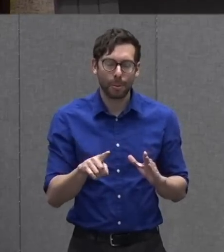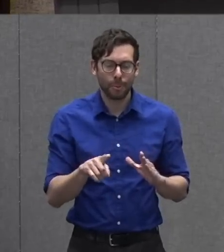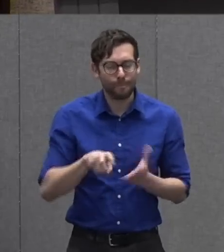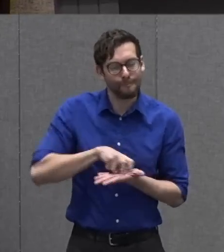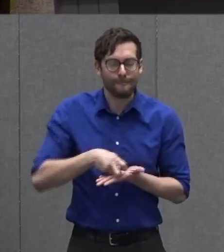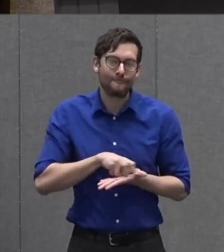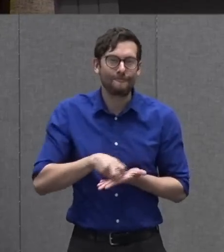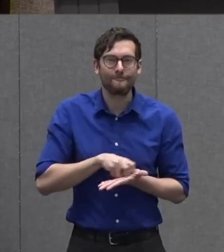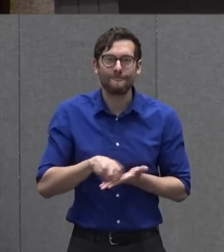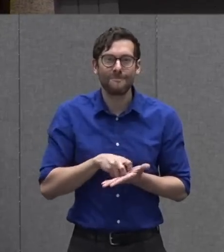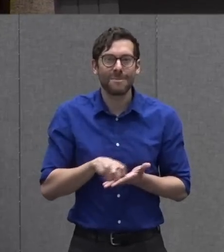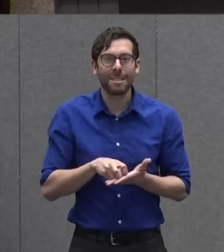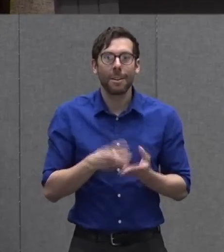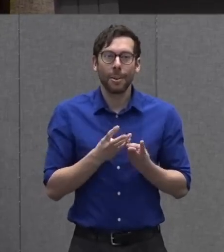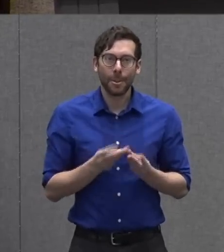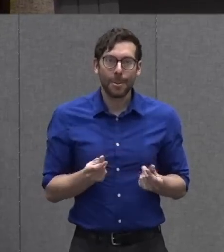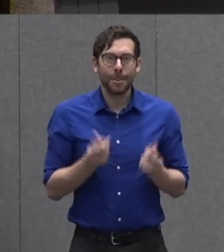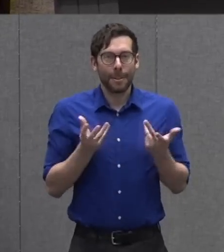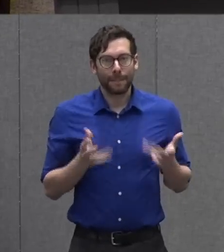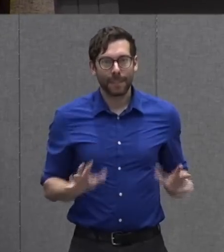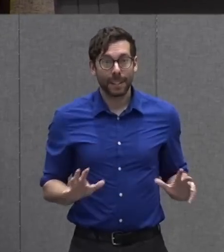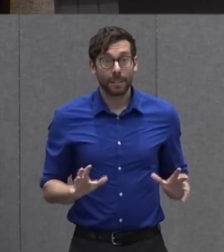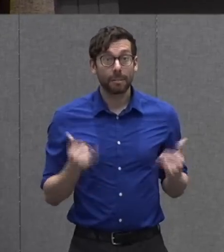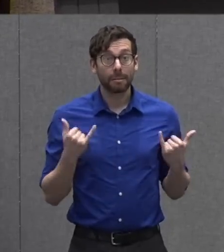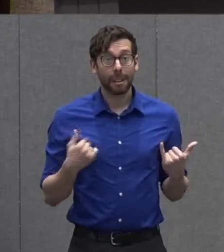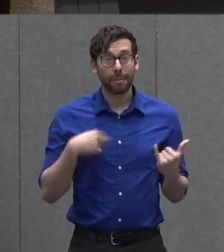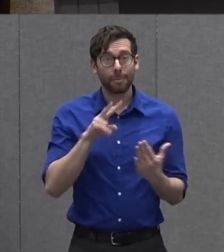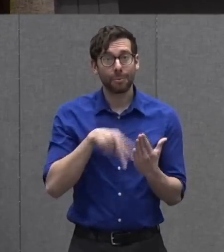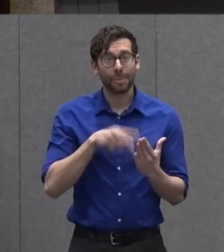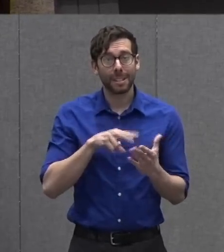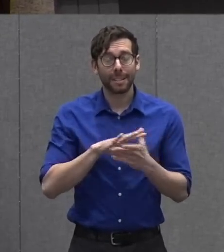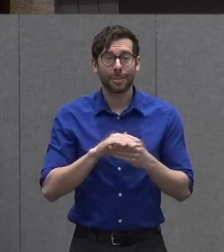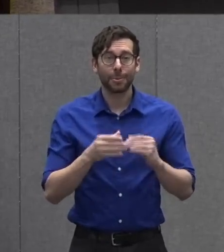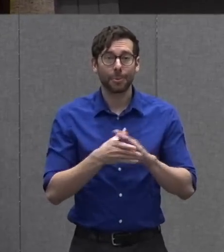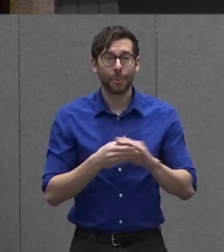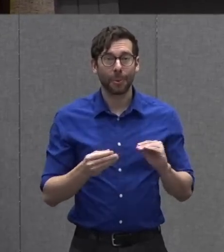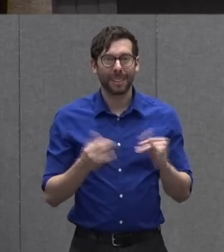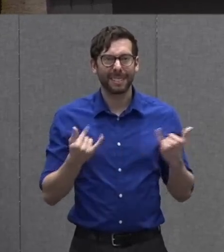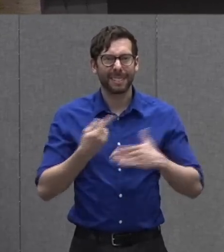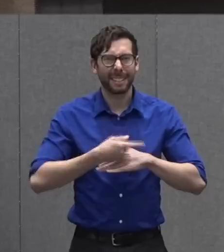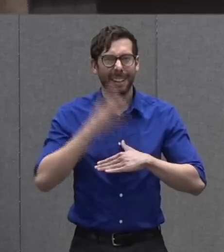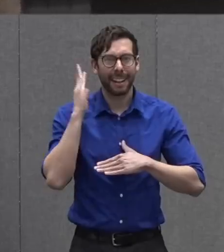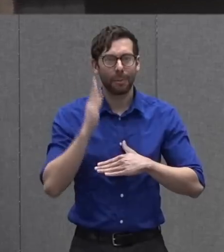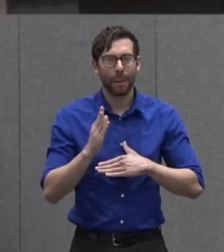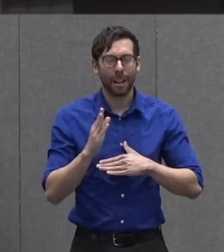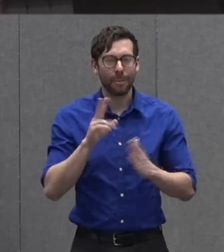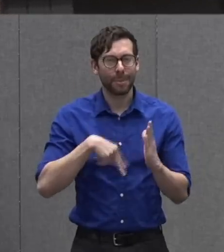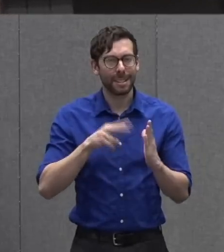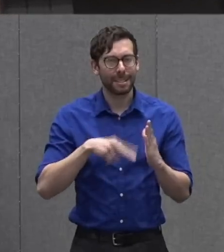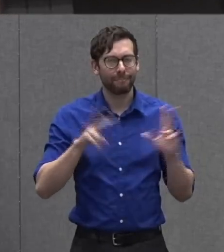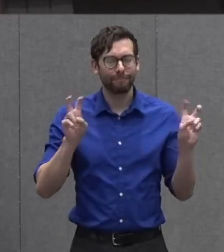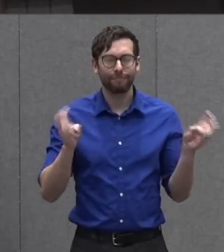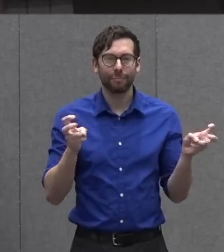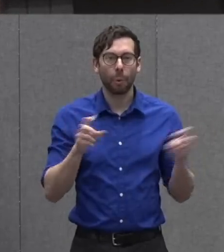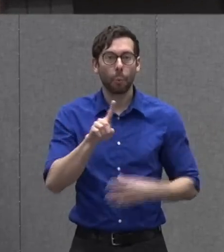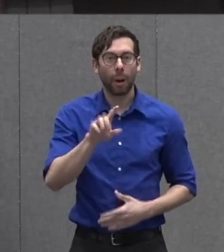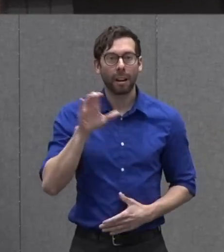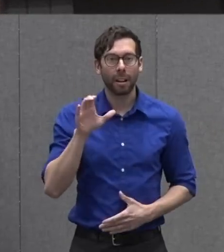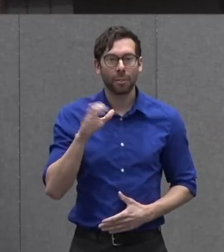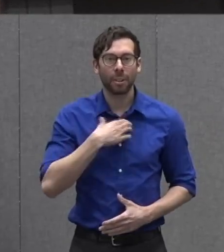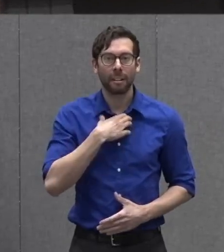story. Today I'm reading 100 Hungry Ants. The author of this story is